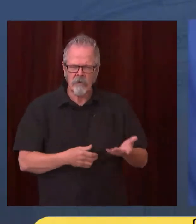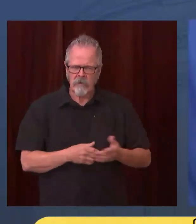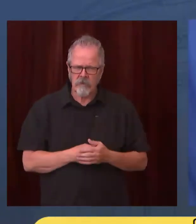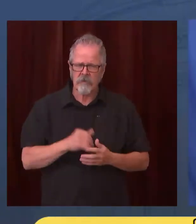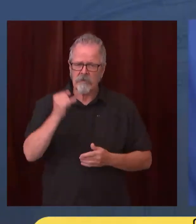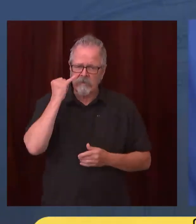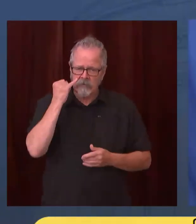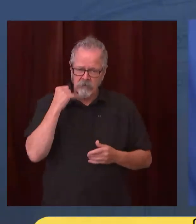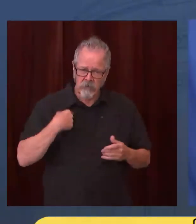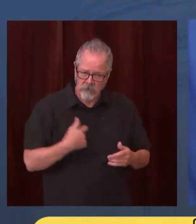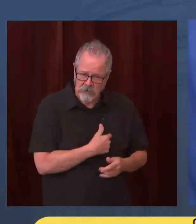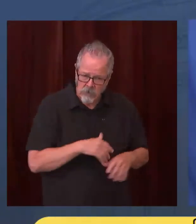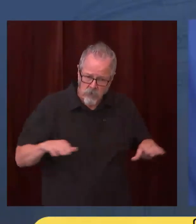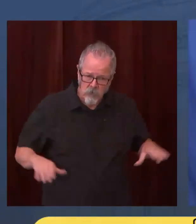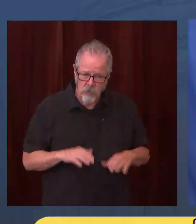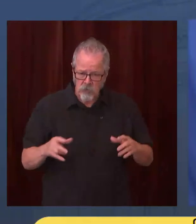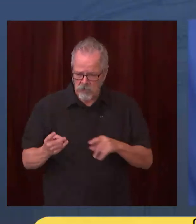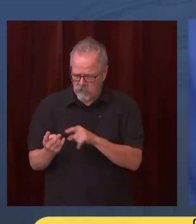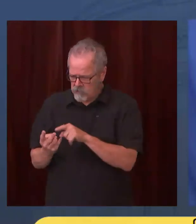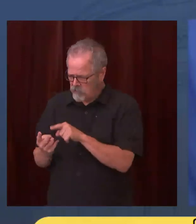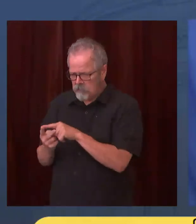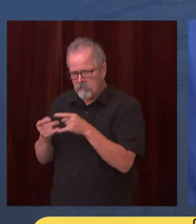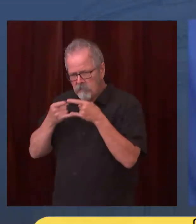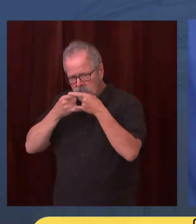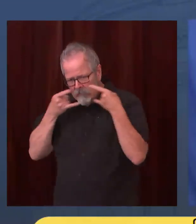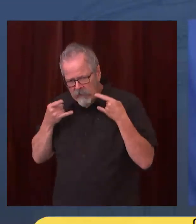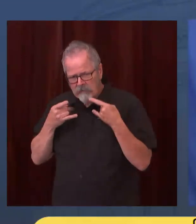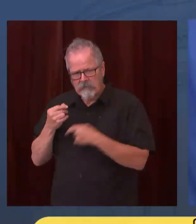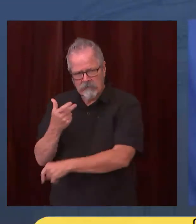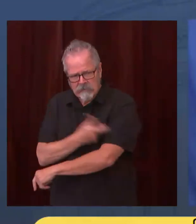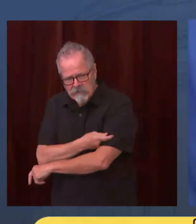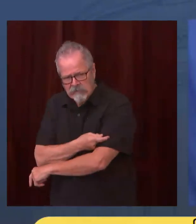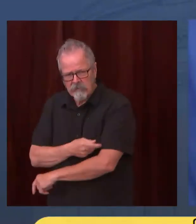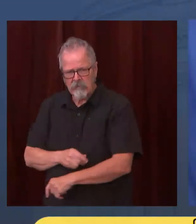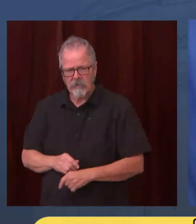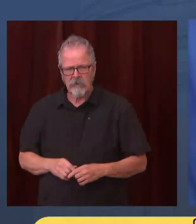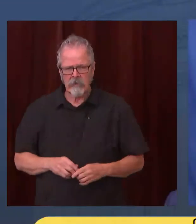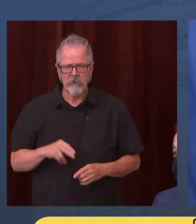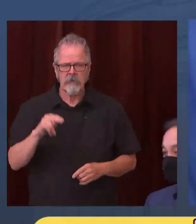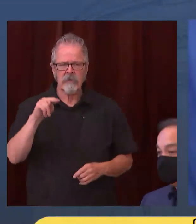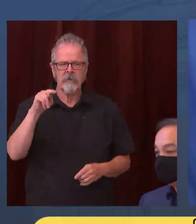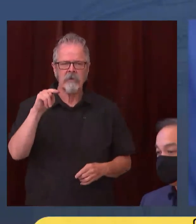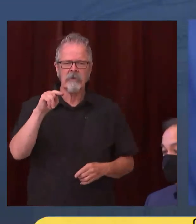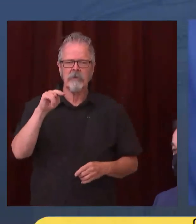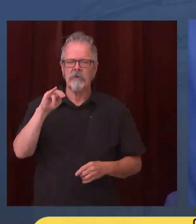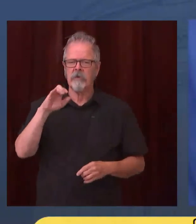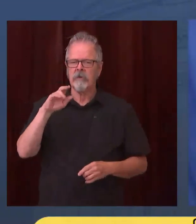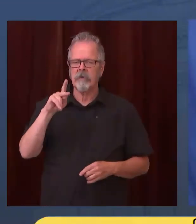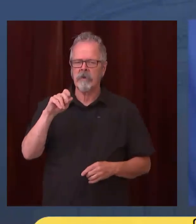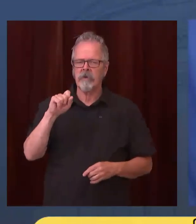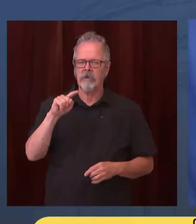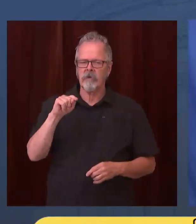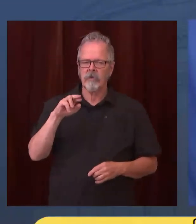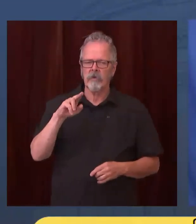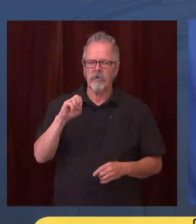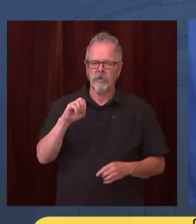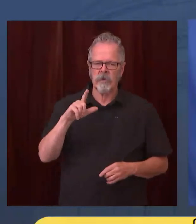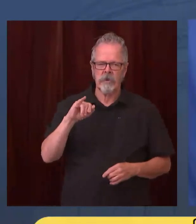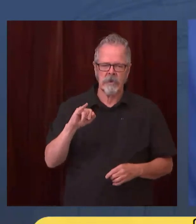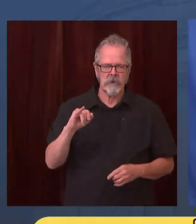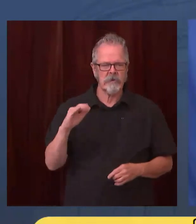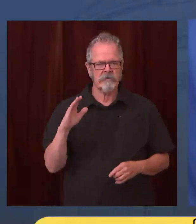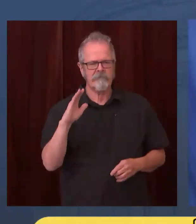Governor, I think Nick has something to add. Oh, I'm sorry. Just wanted to quickly the governor's